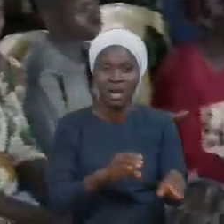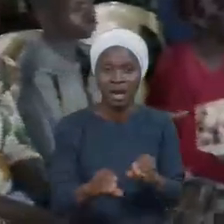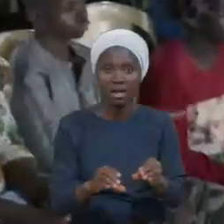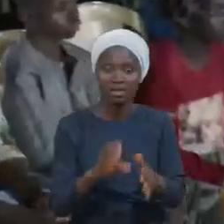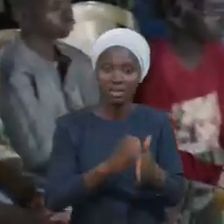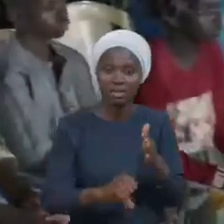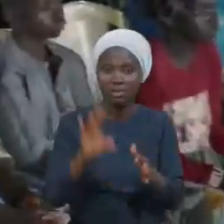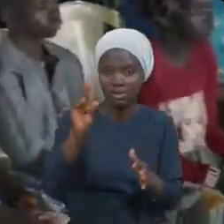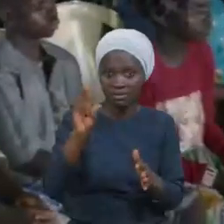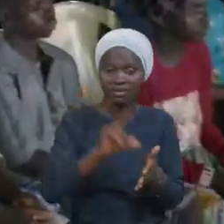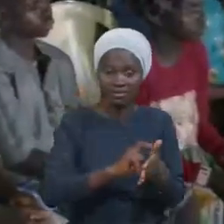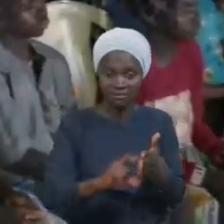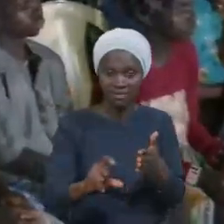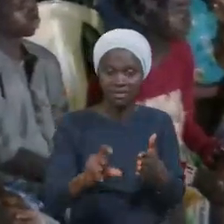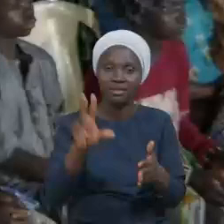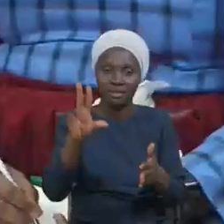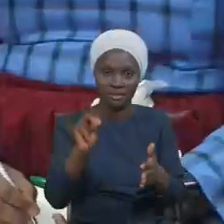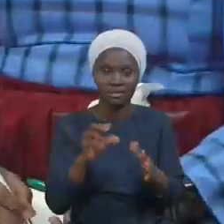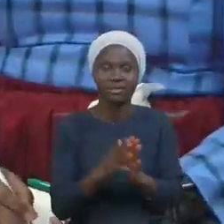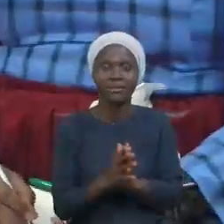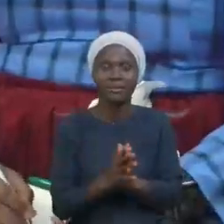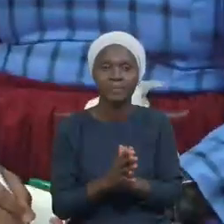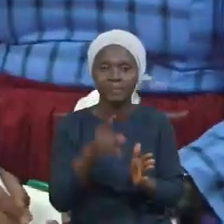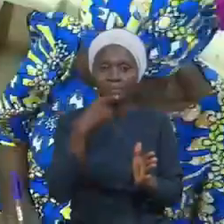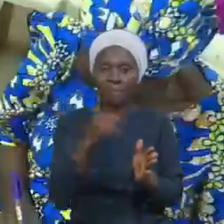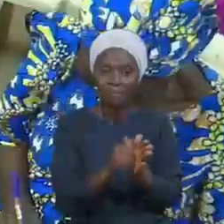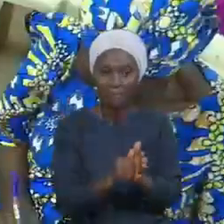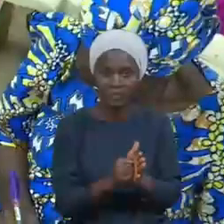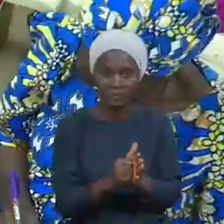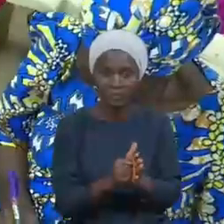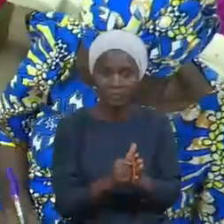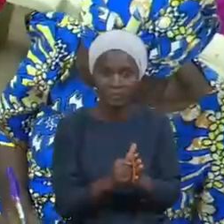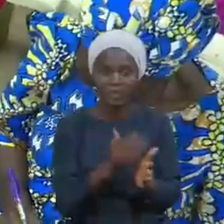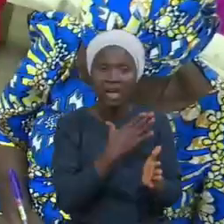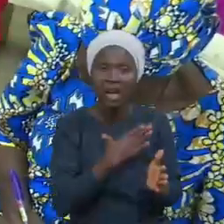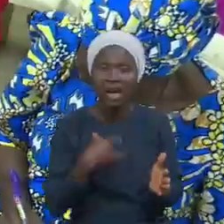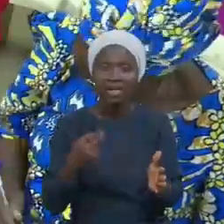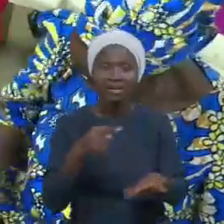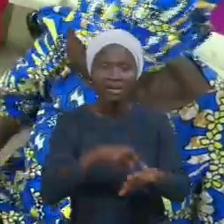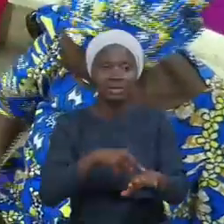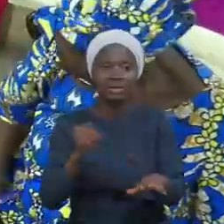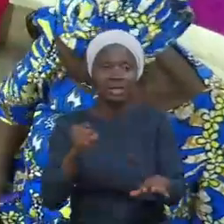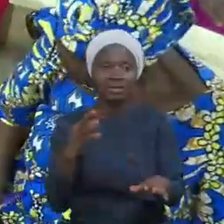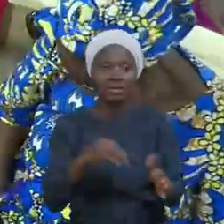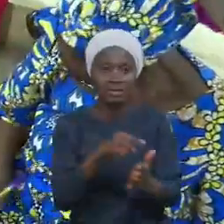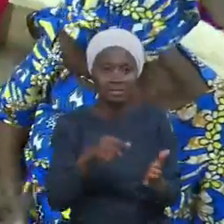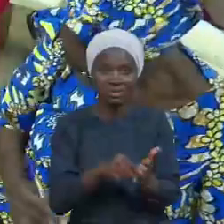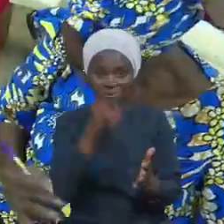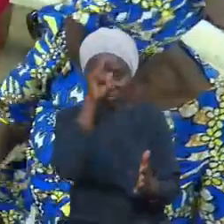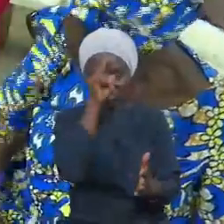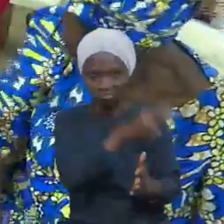17, and we're looking at verse 30. It says, and the times of this